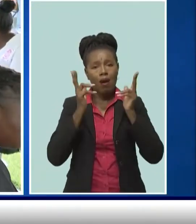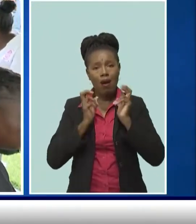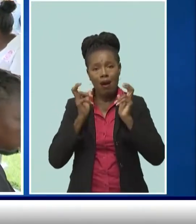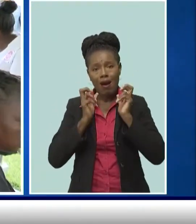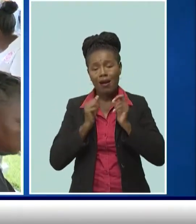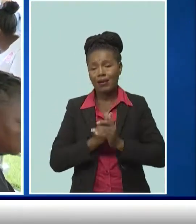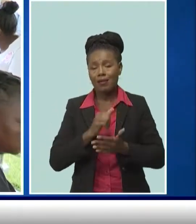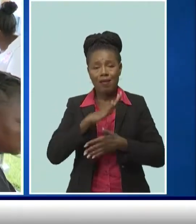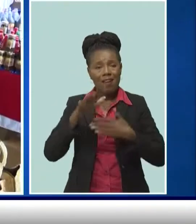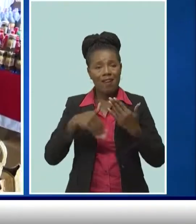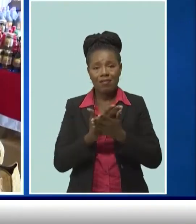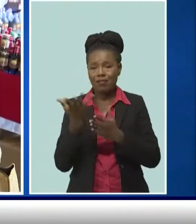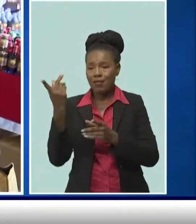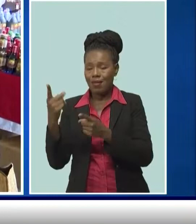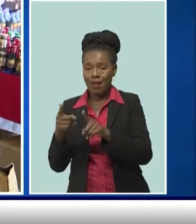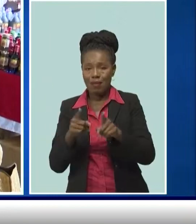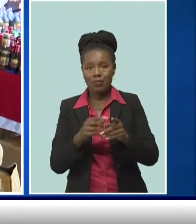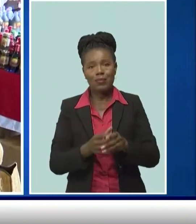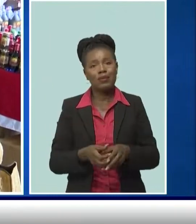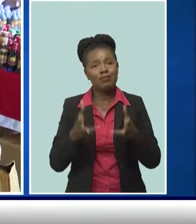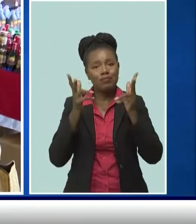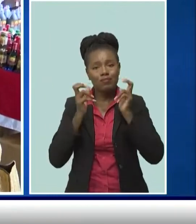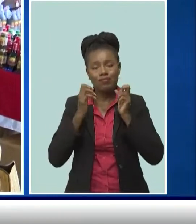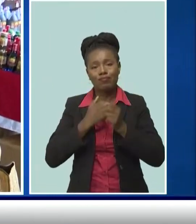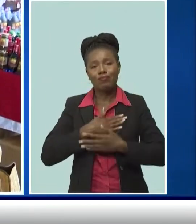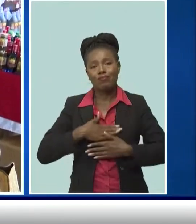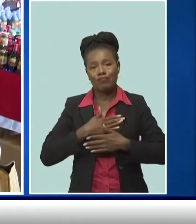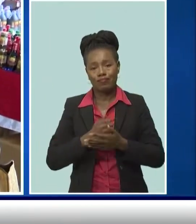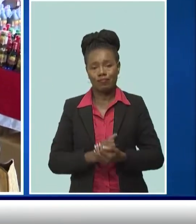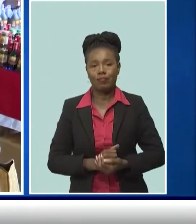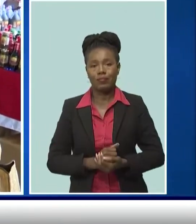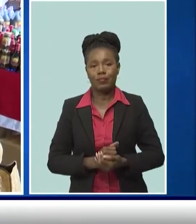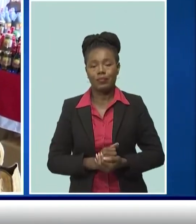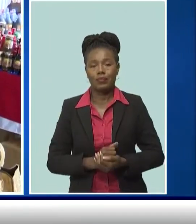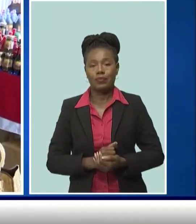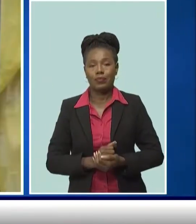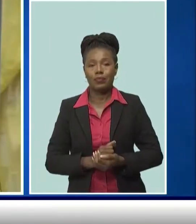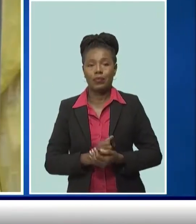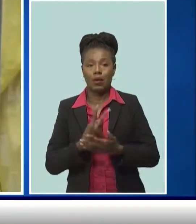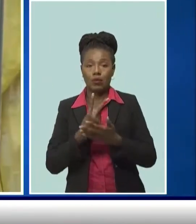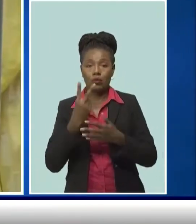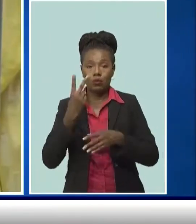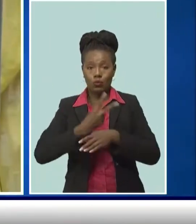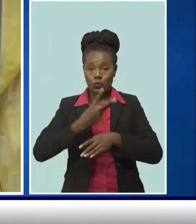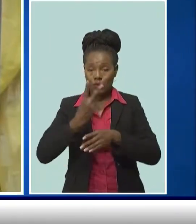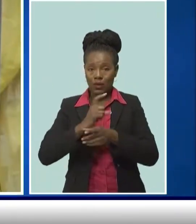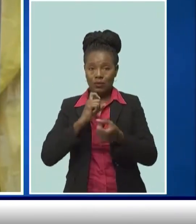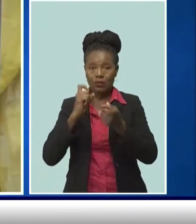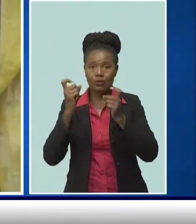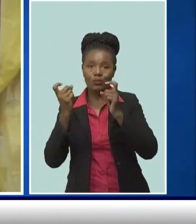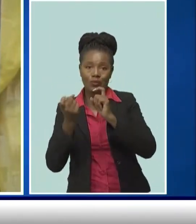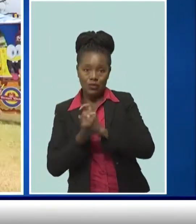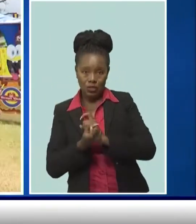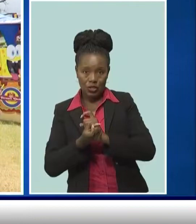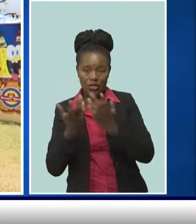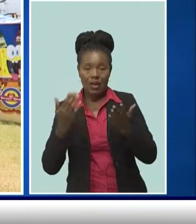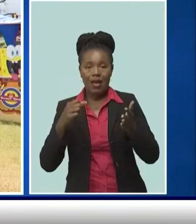everything that's going on. The exhibit will switch gears over the weekend when many competitions are set to come